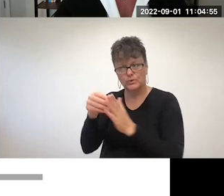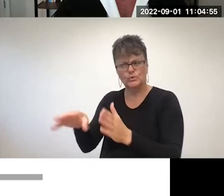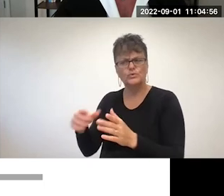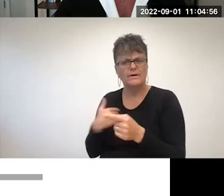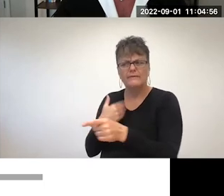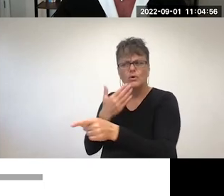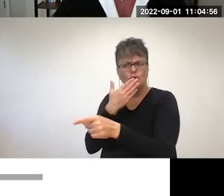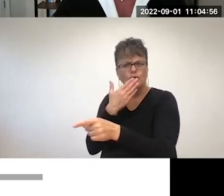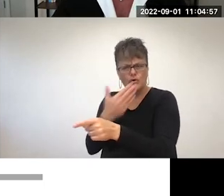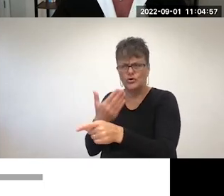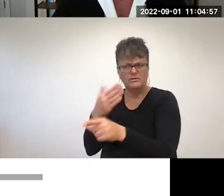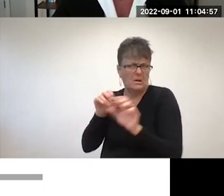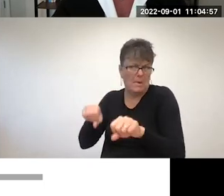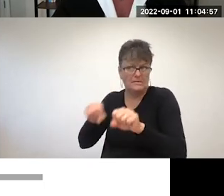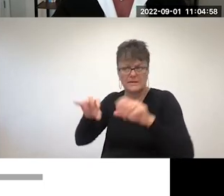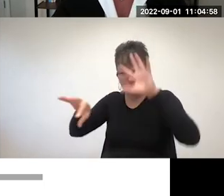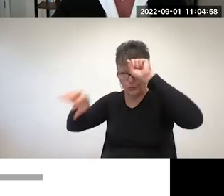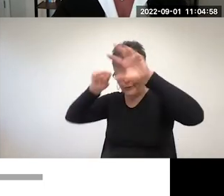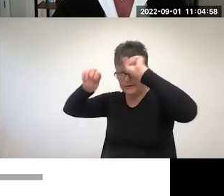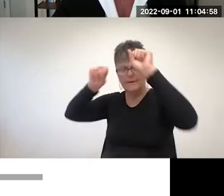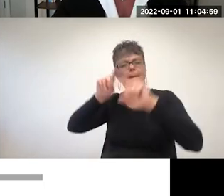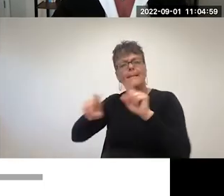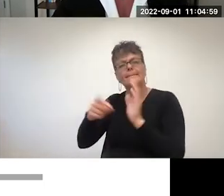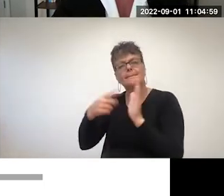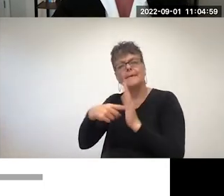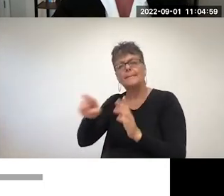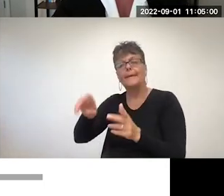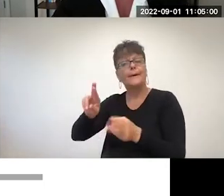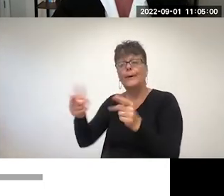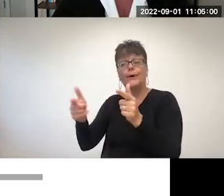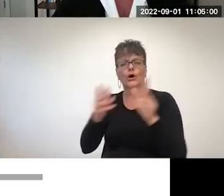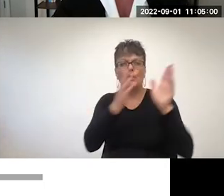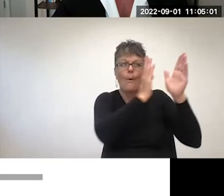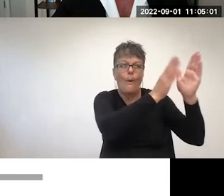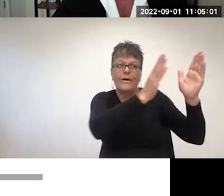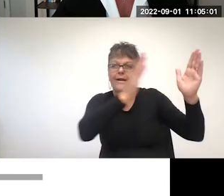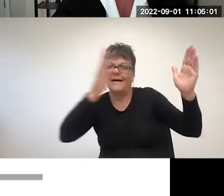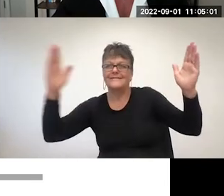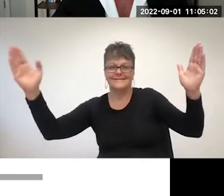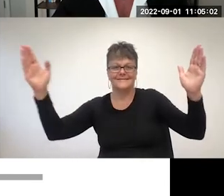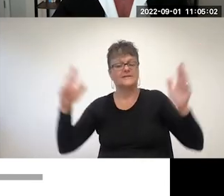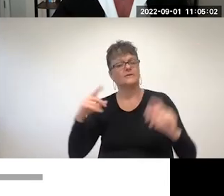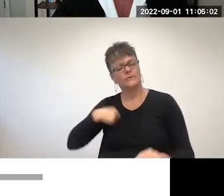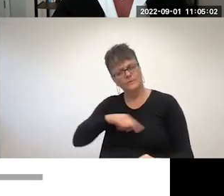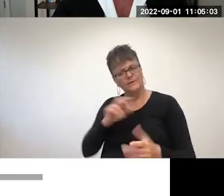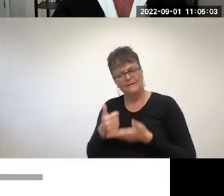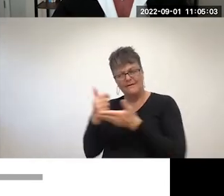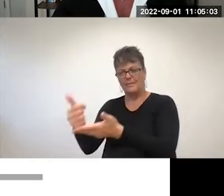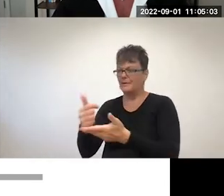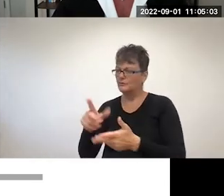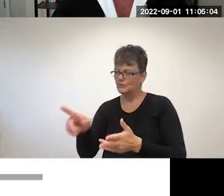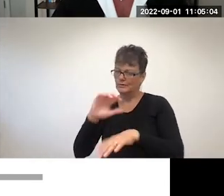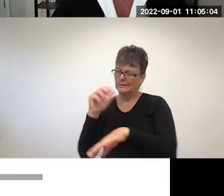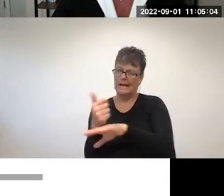way to organize it so that they can get it back off the hanger when they need it. So what we can do is we can help students create